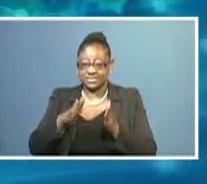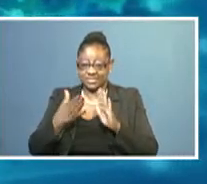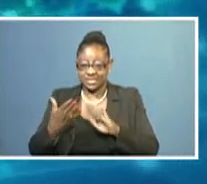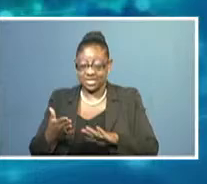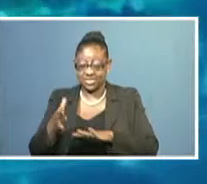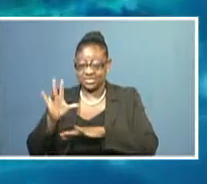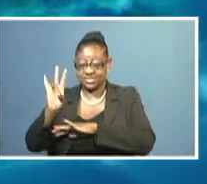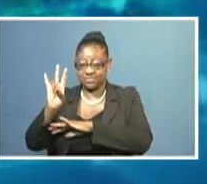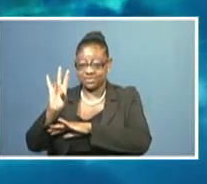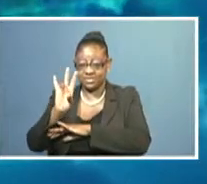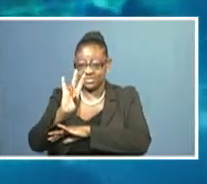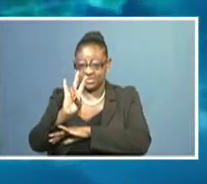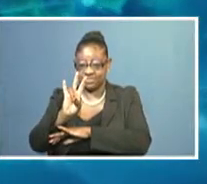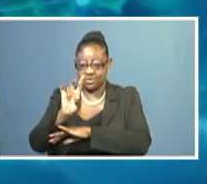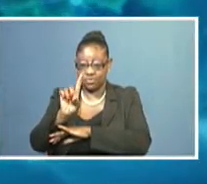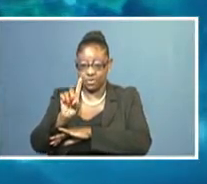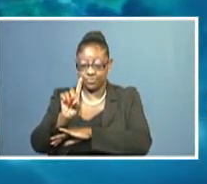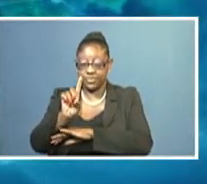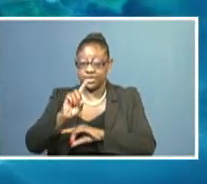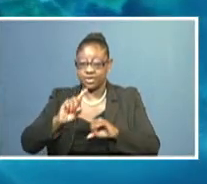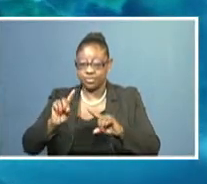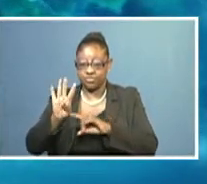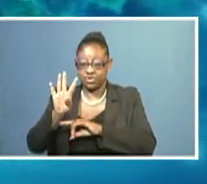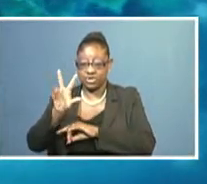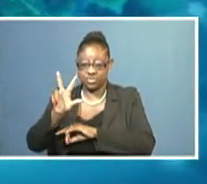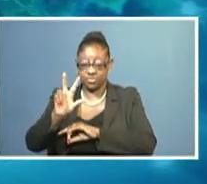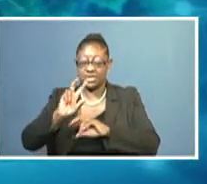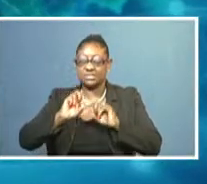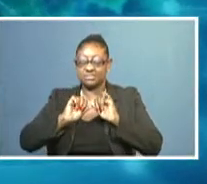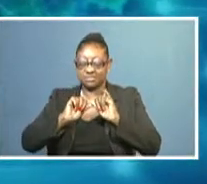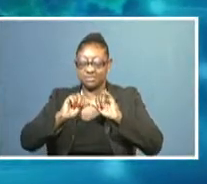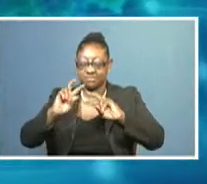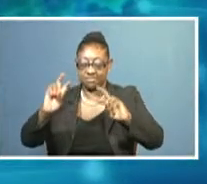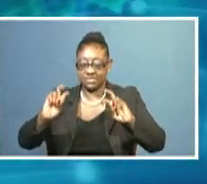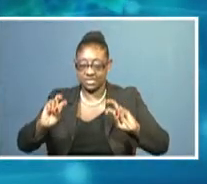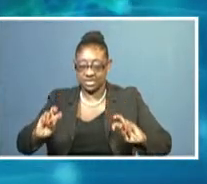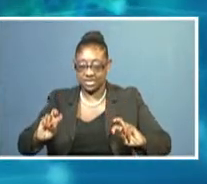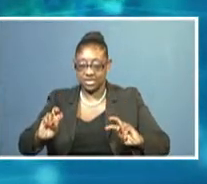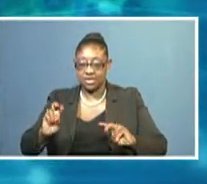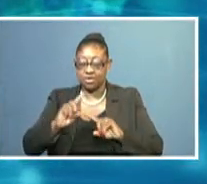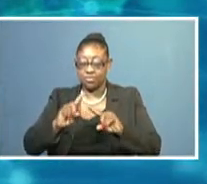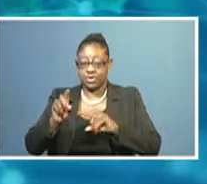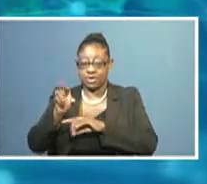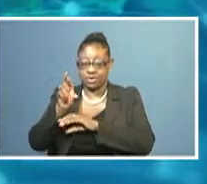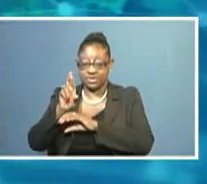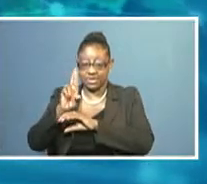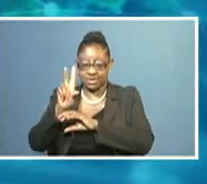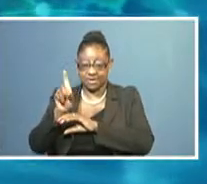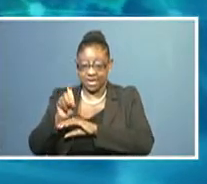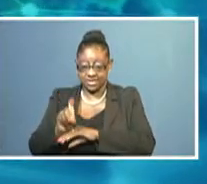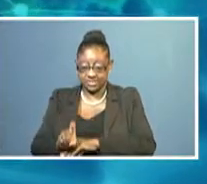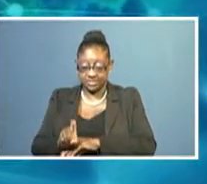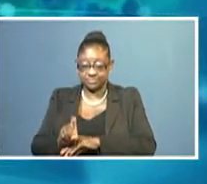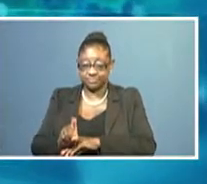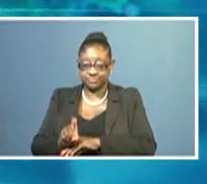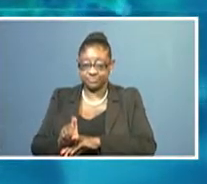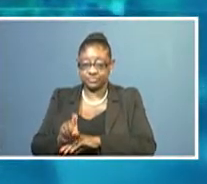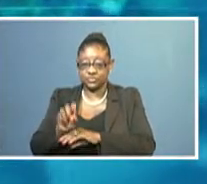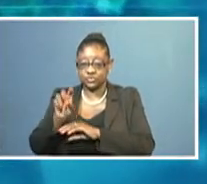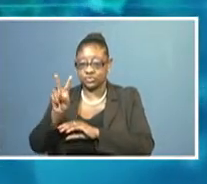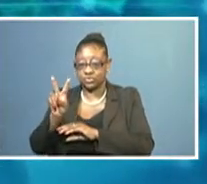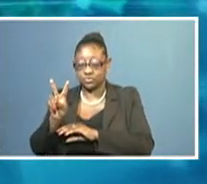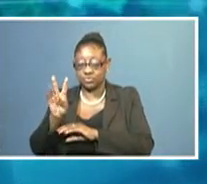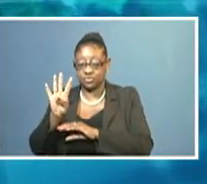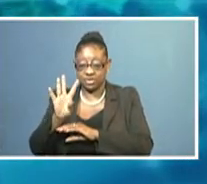at 771, with still 43 under investigation. As for RT-PCR test, 243